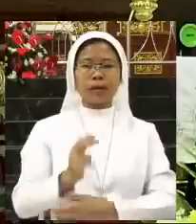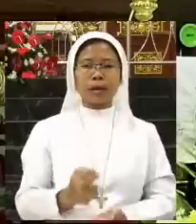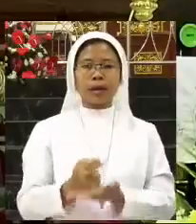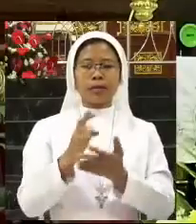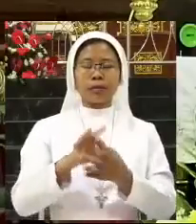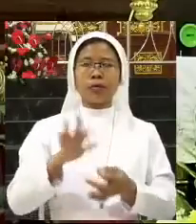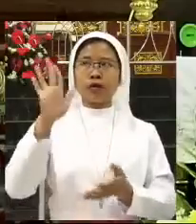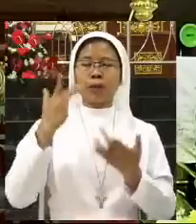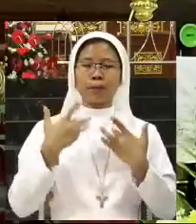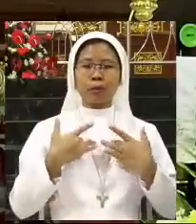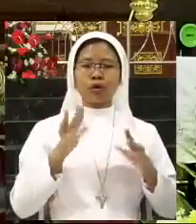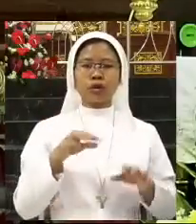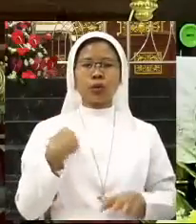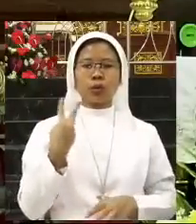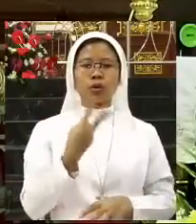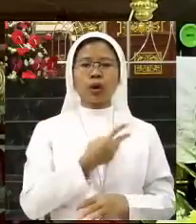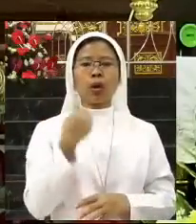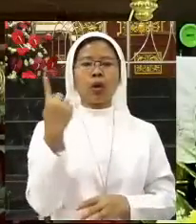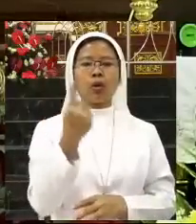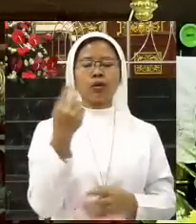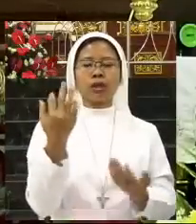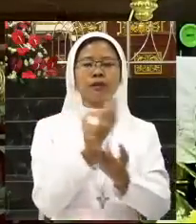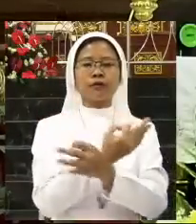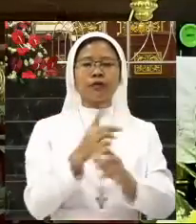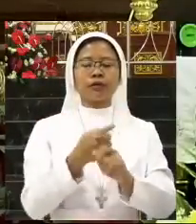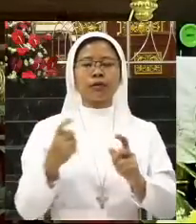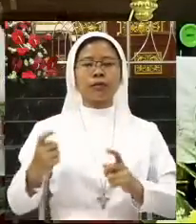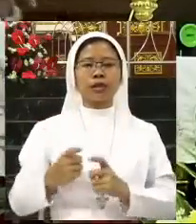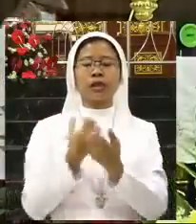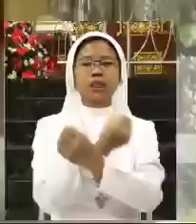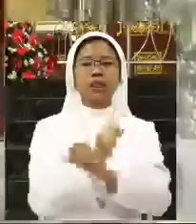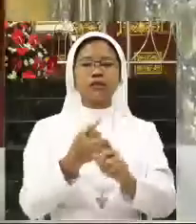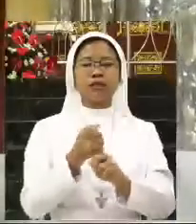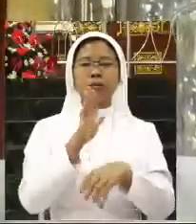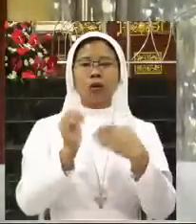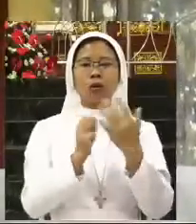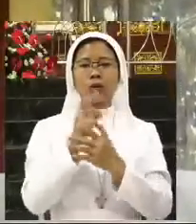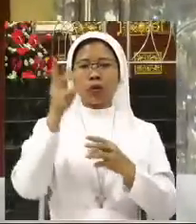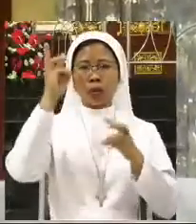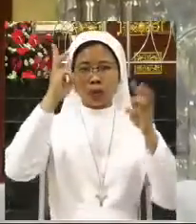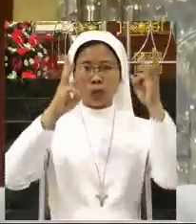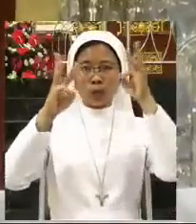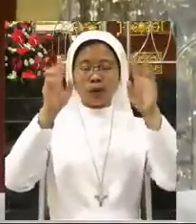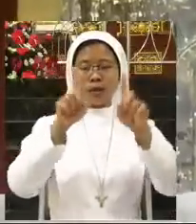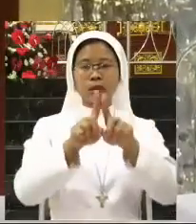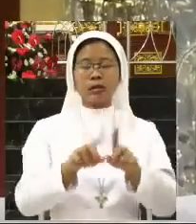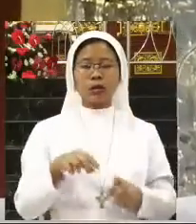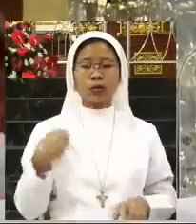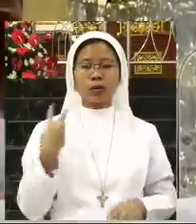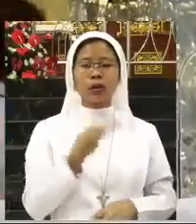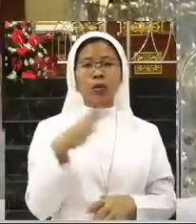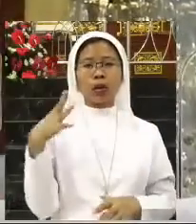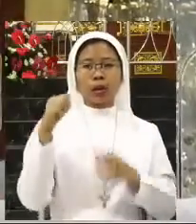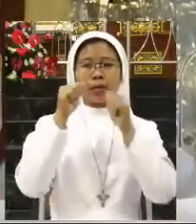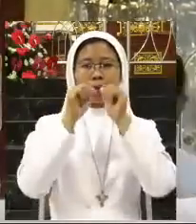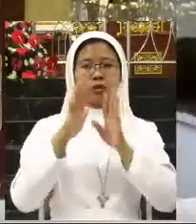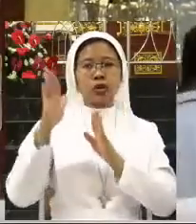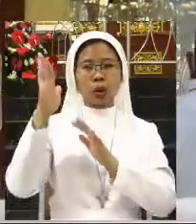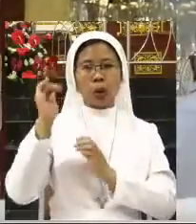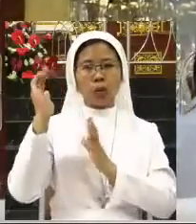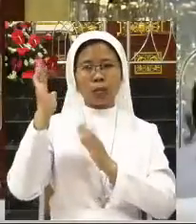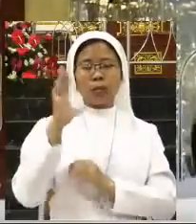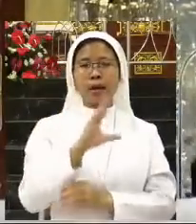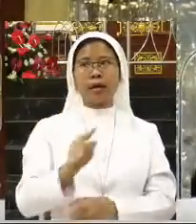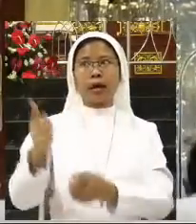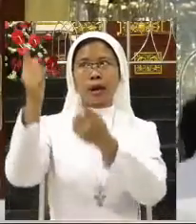your mercy, we may be always free from sin and safe from all distress, as we await the blessed hope and the